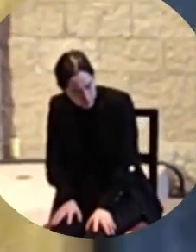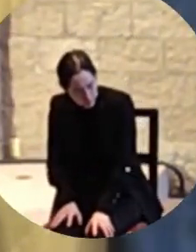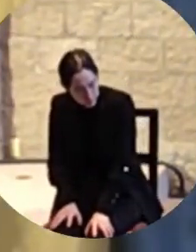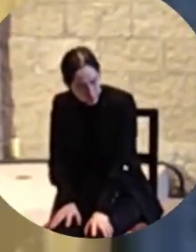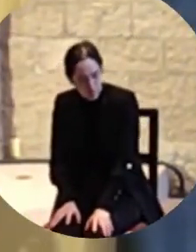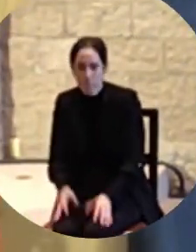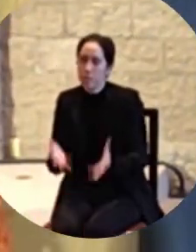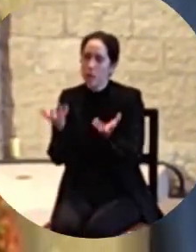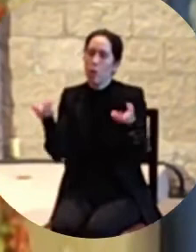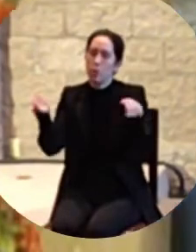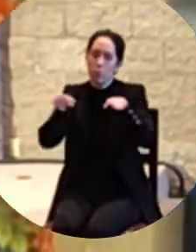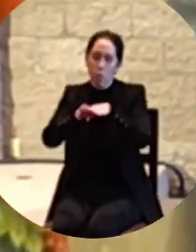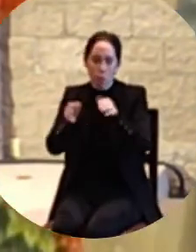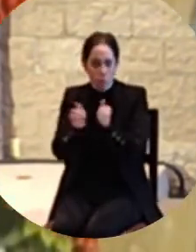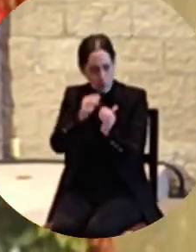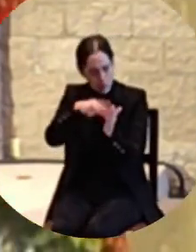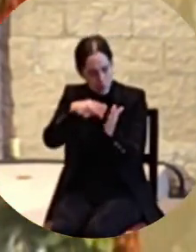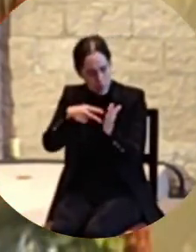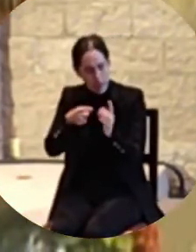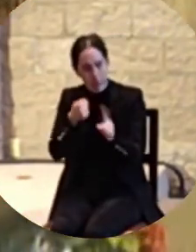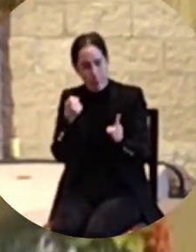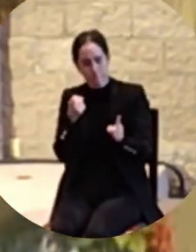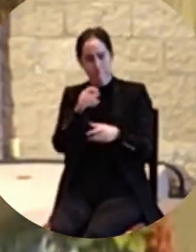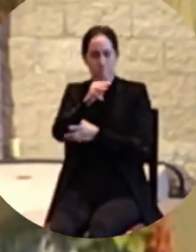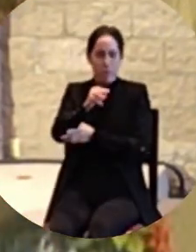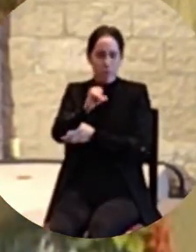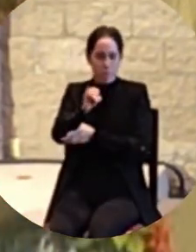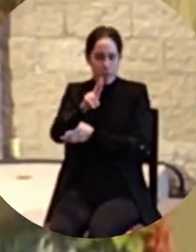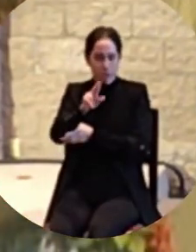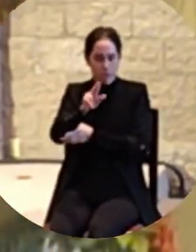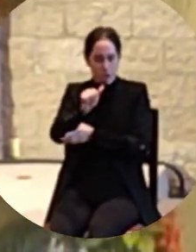oh, I so related to the scripture, this passage.